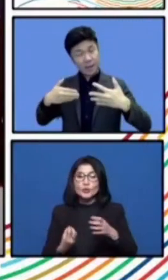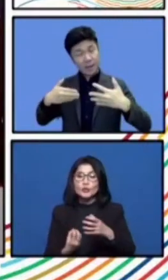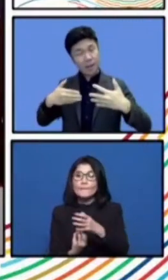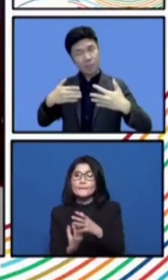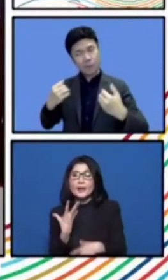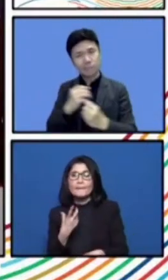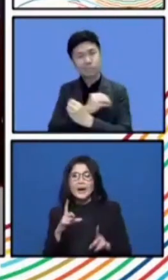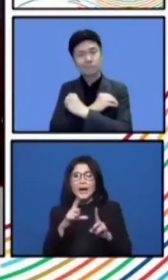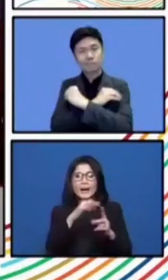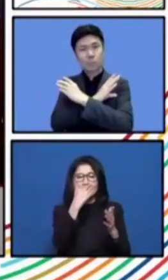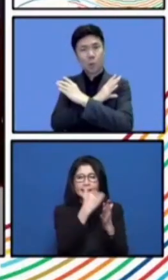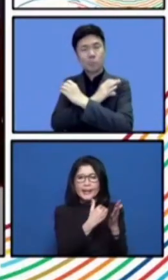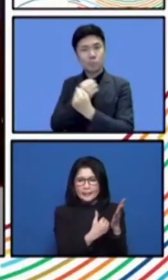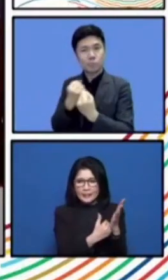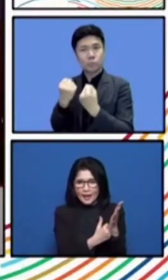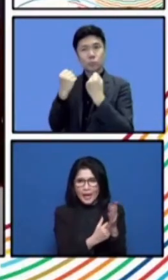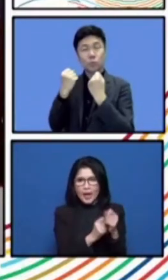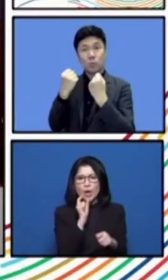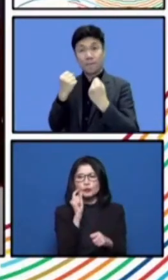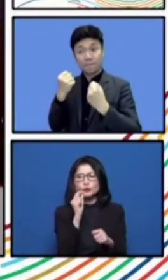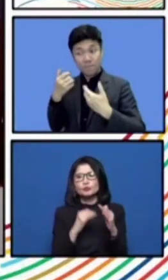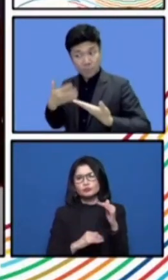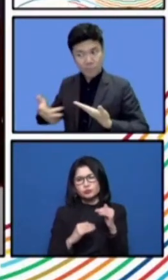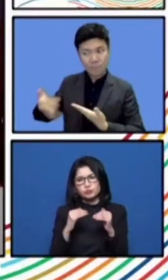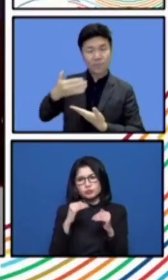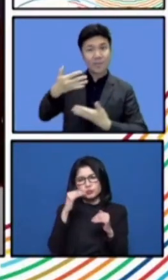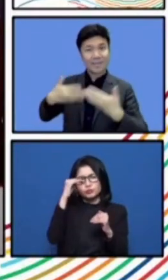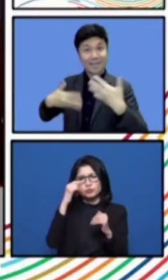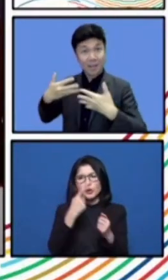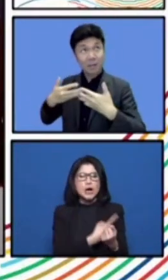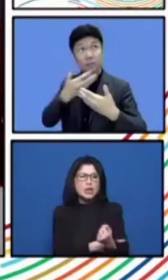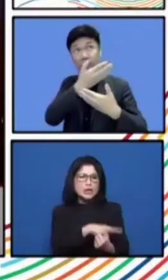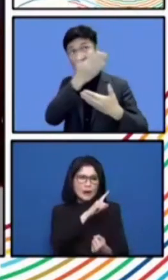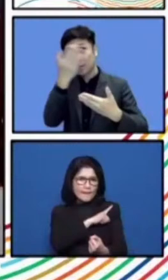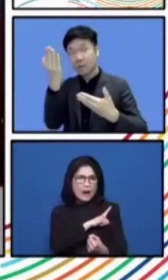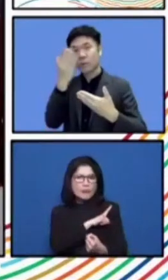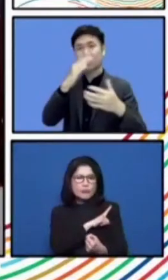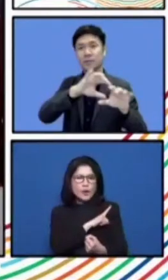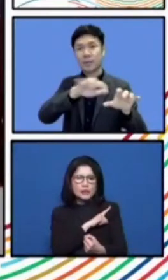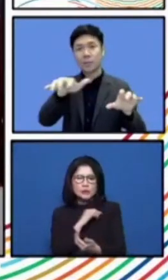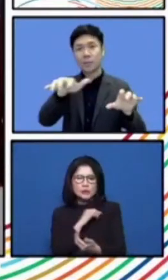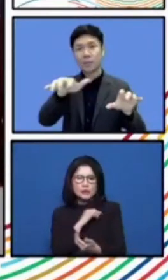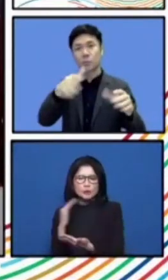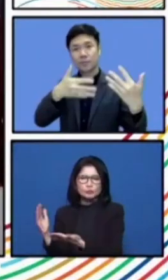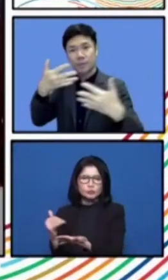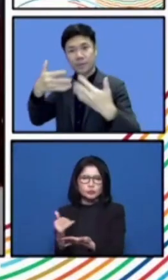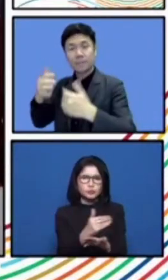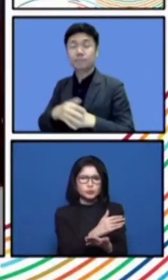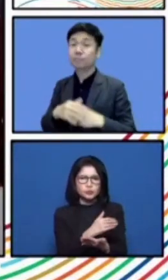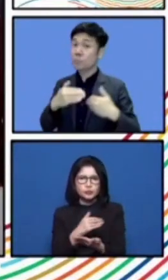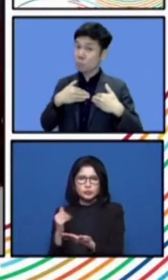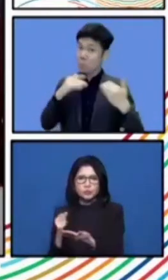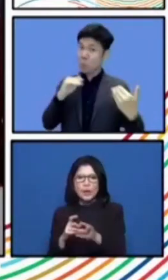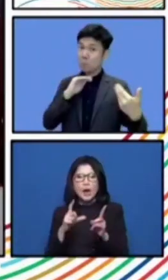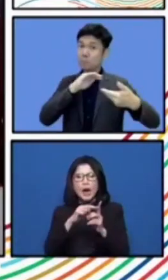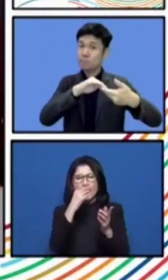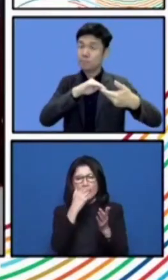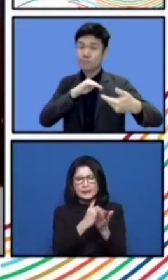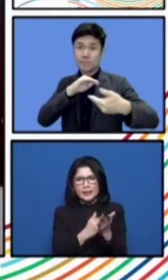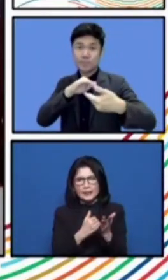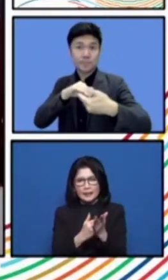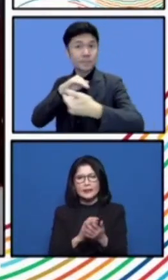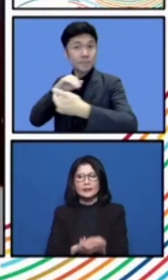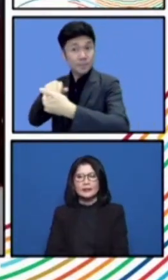of data collection and administration we would like to work jointly with the betterment of